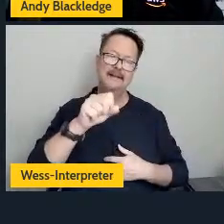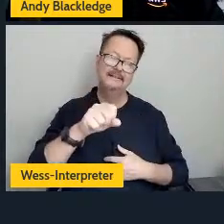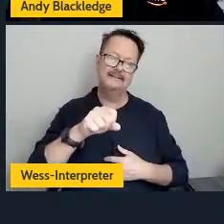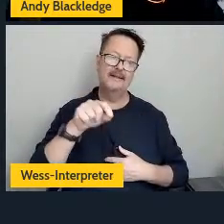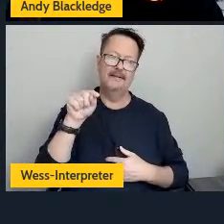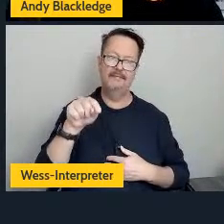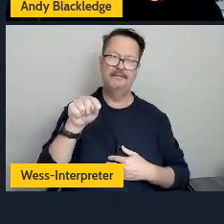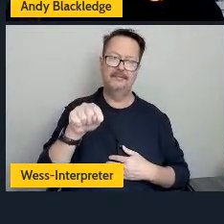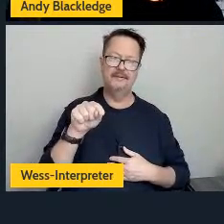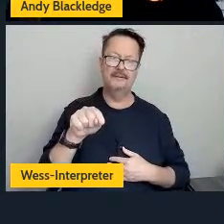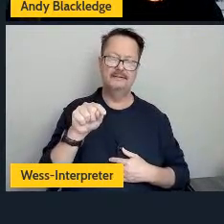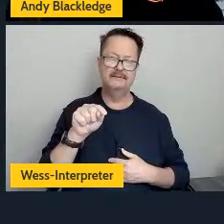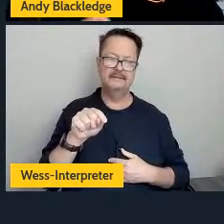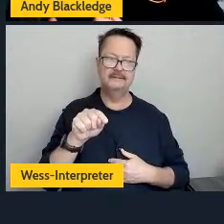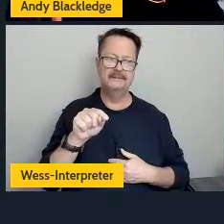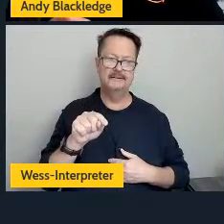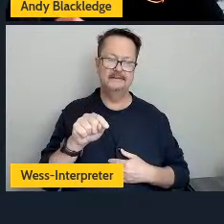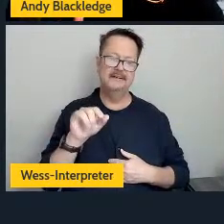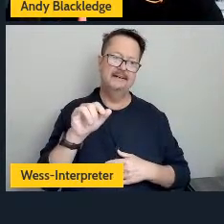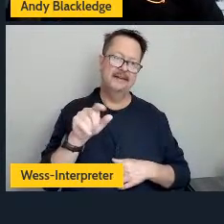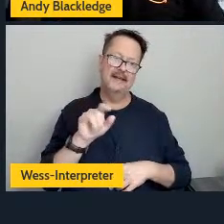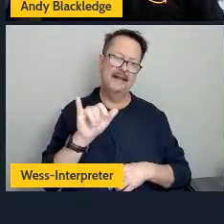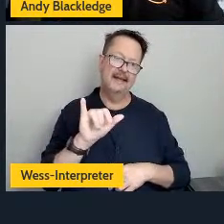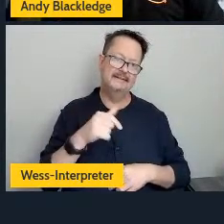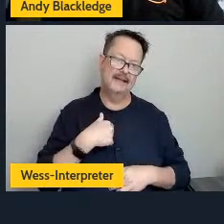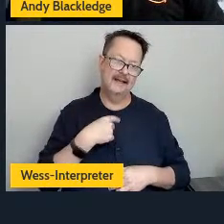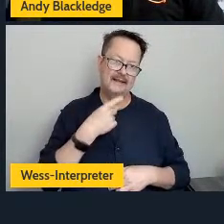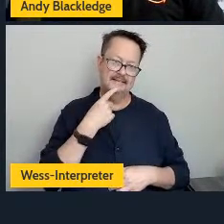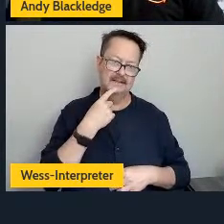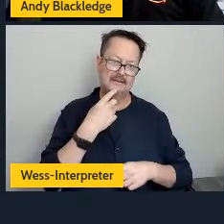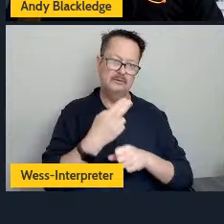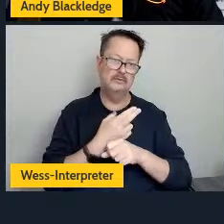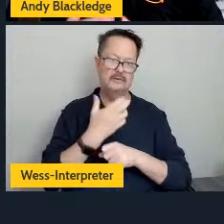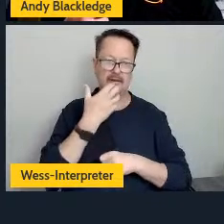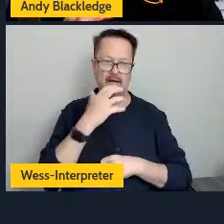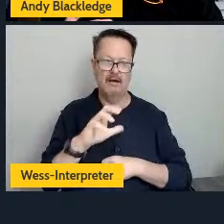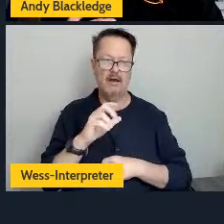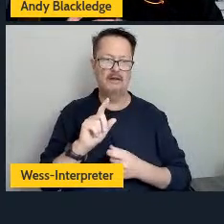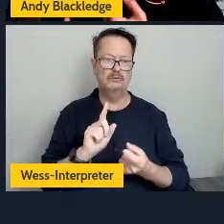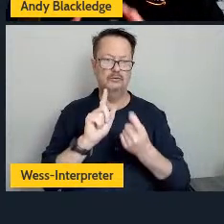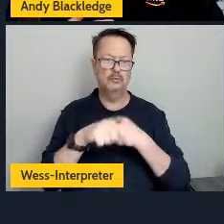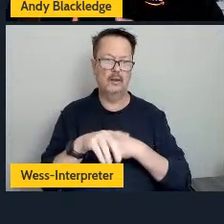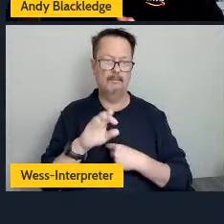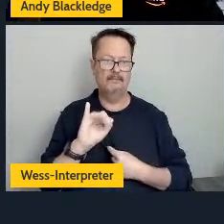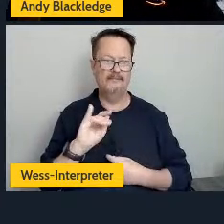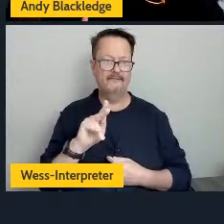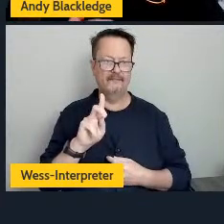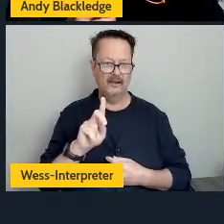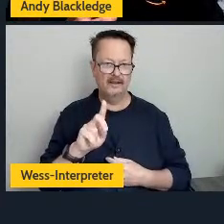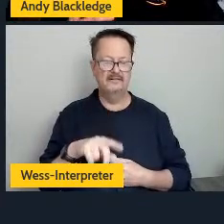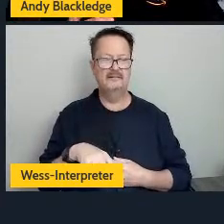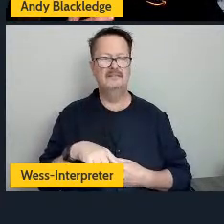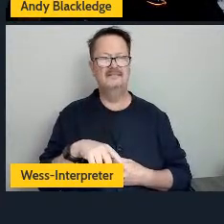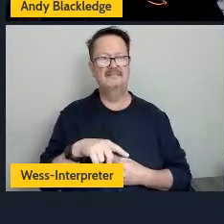this is as I said about using the hot swap flag. Yeah. These